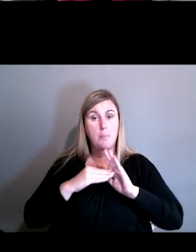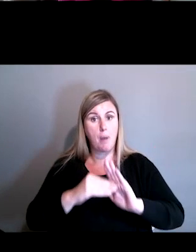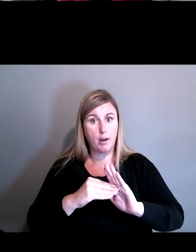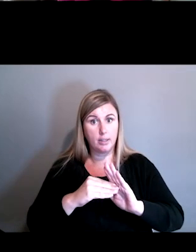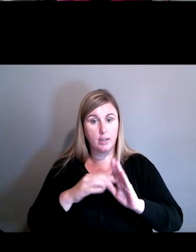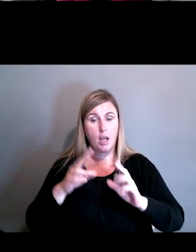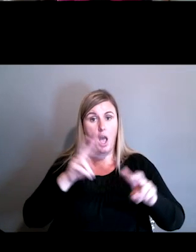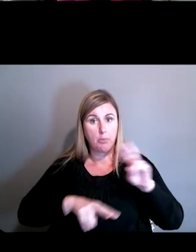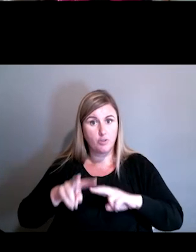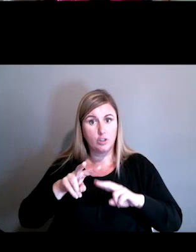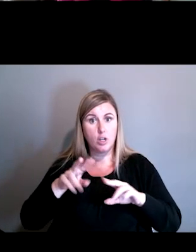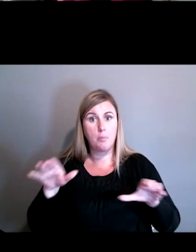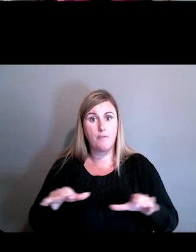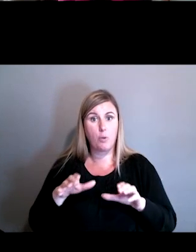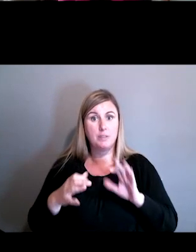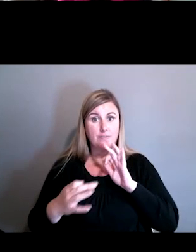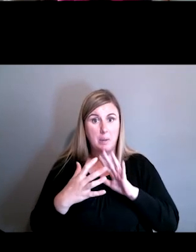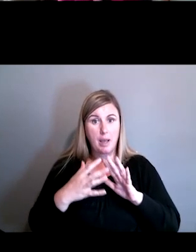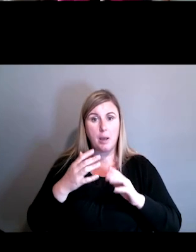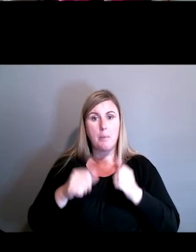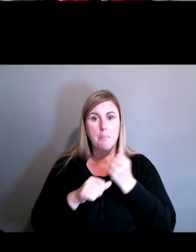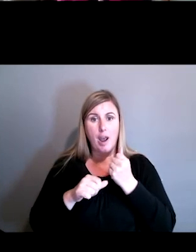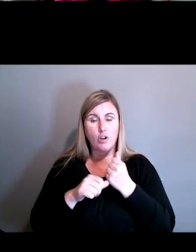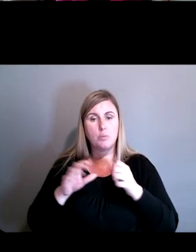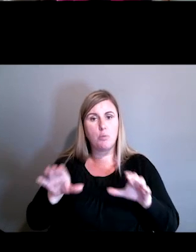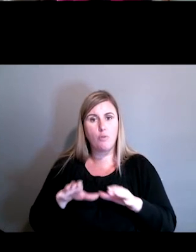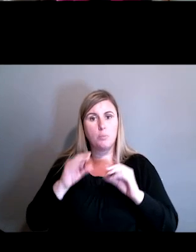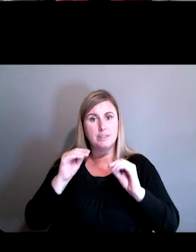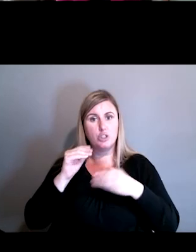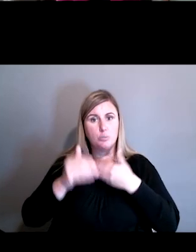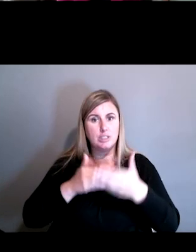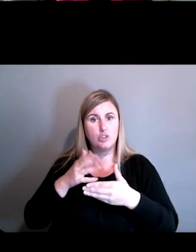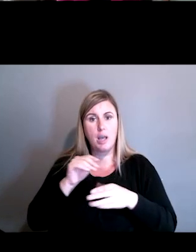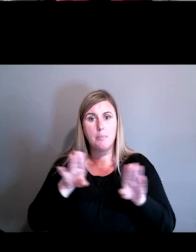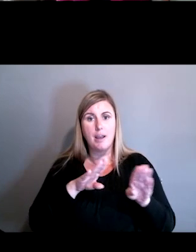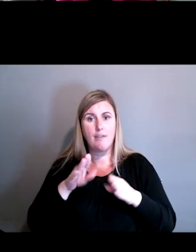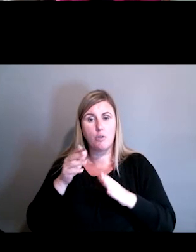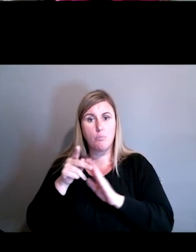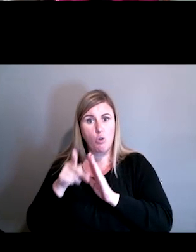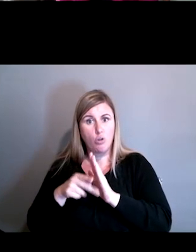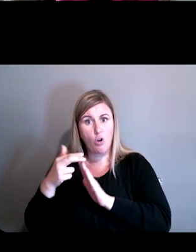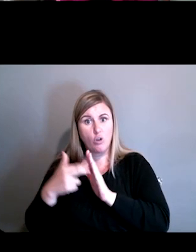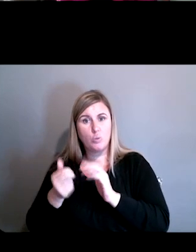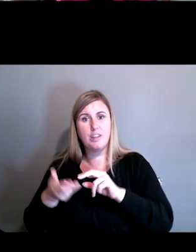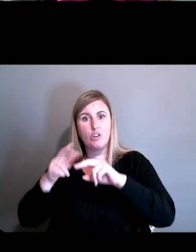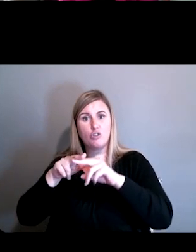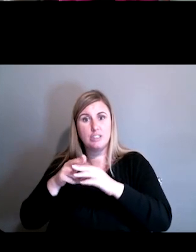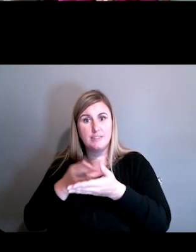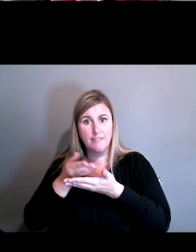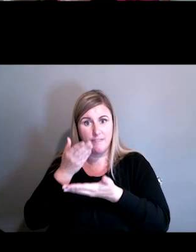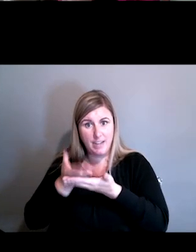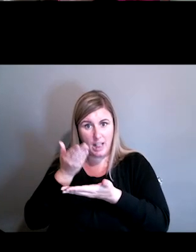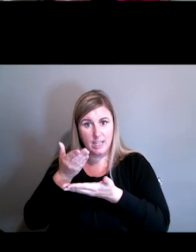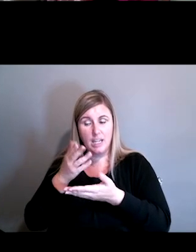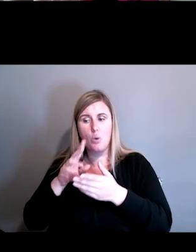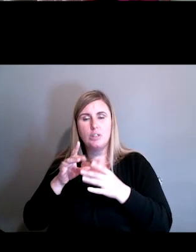paraprofessionals perform teaching procedures and behavior protocols with increased fidelity, which lead to better outcomes for our students.